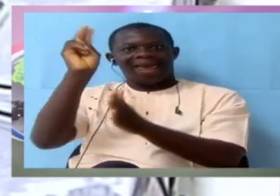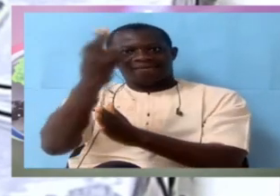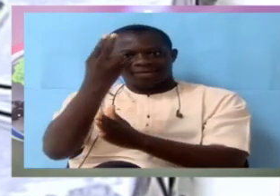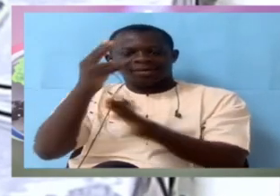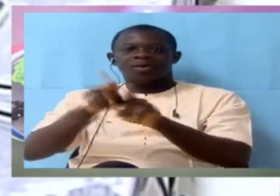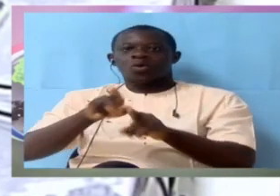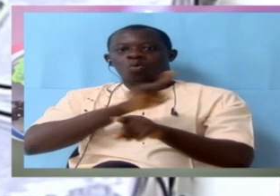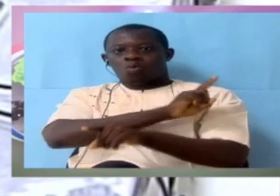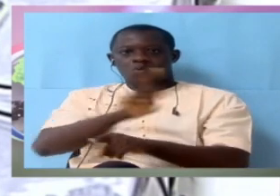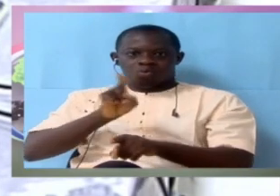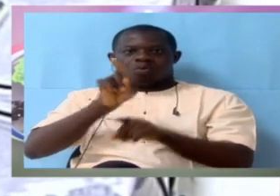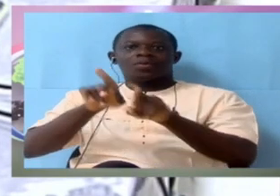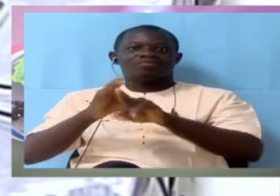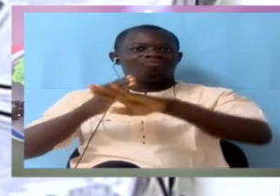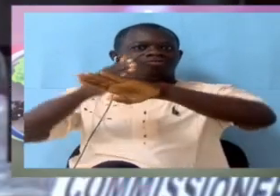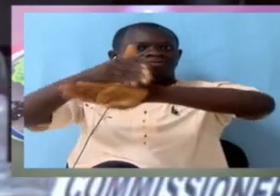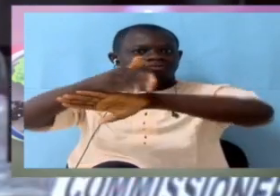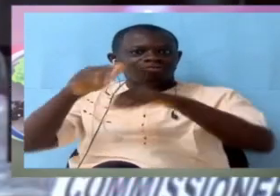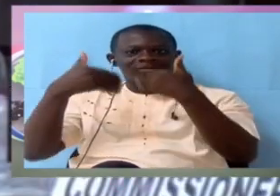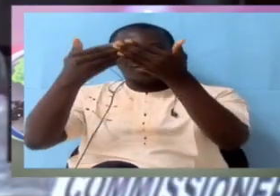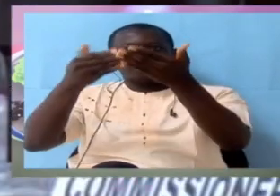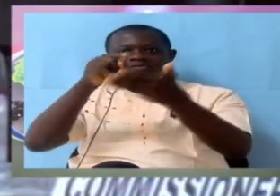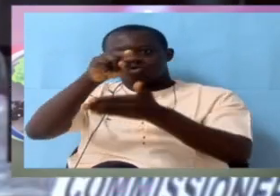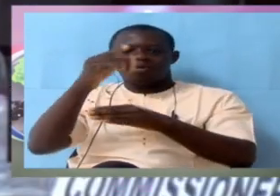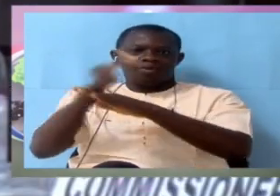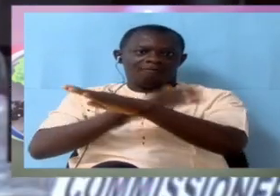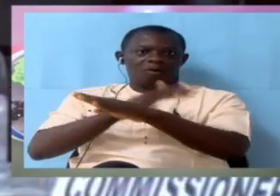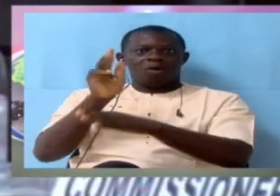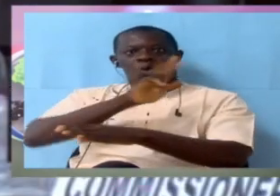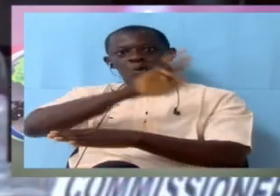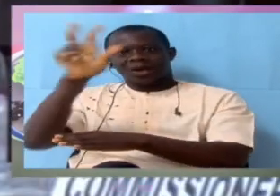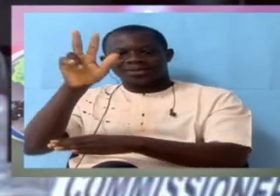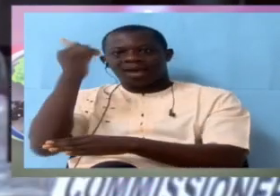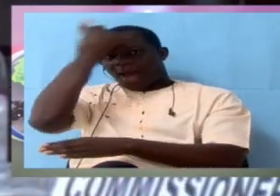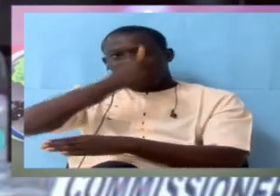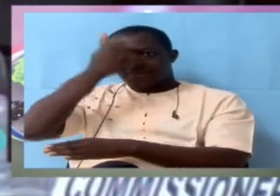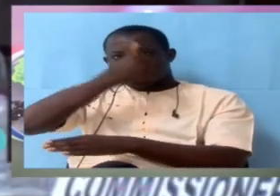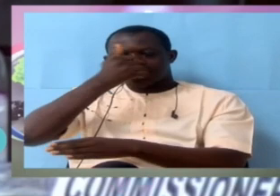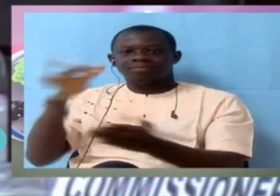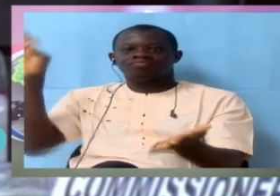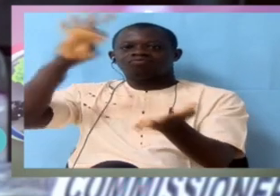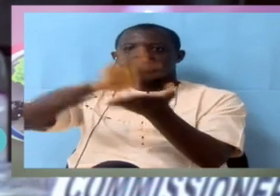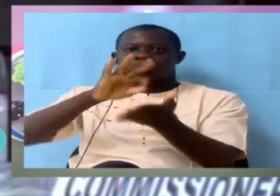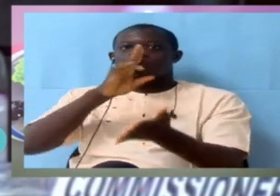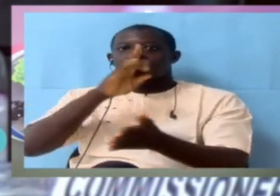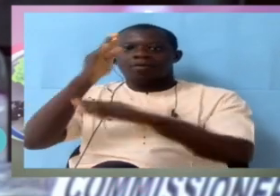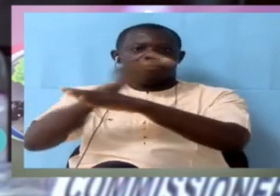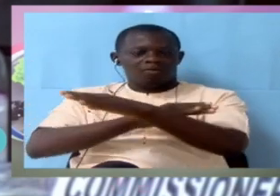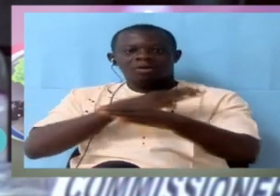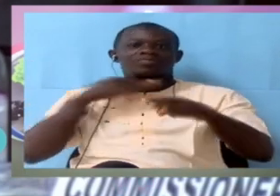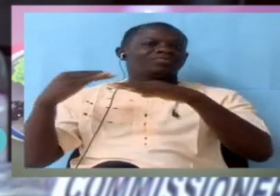We continue to bring before you the migrants, the West African migrants, who were murdered